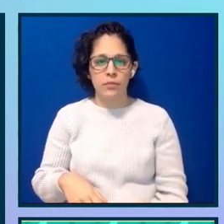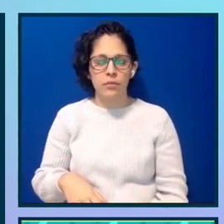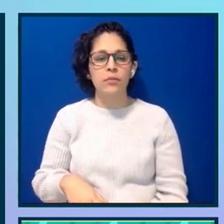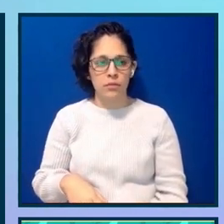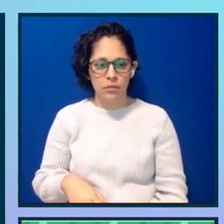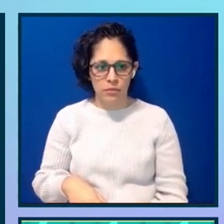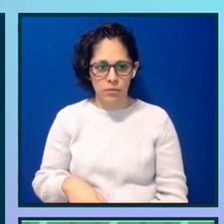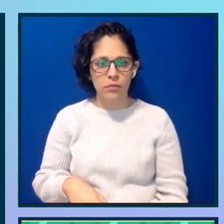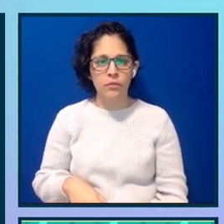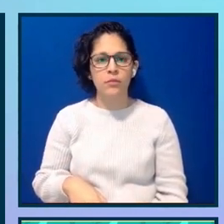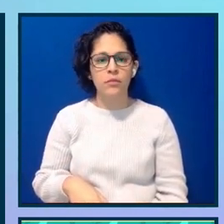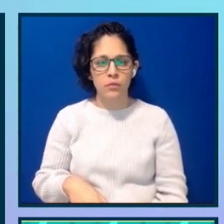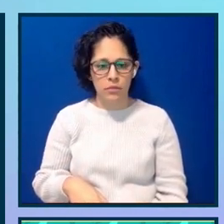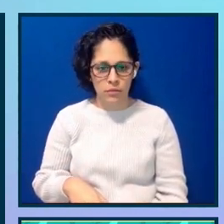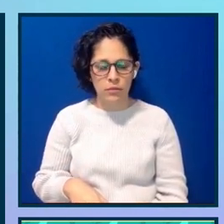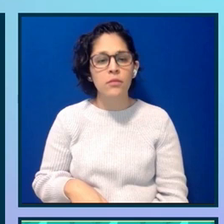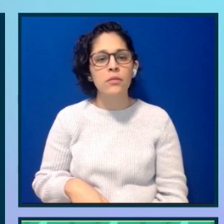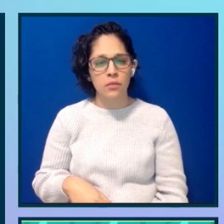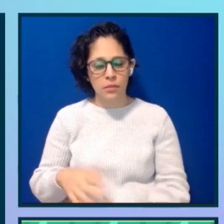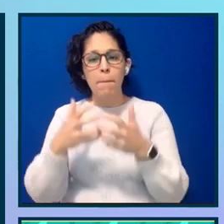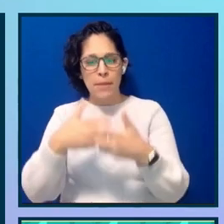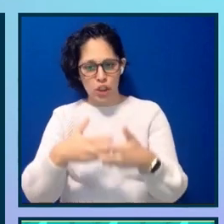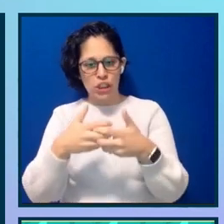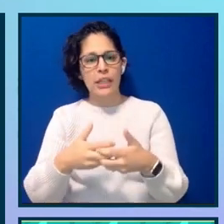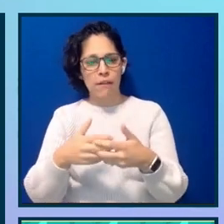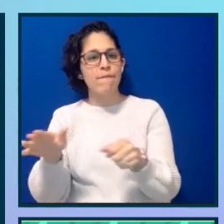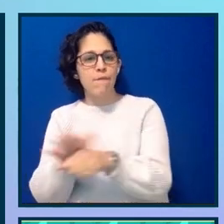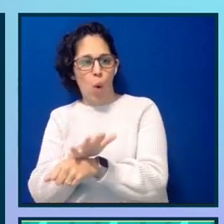Yes. Full speech. Yes.